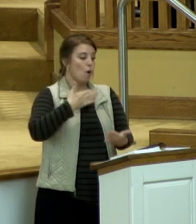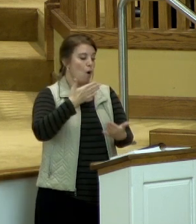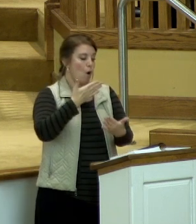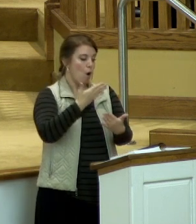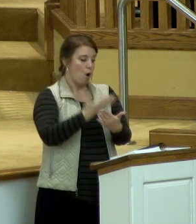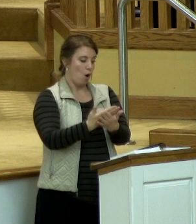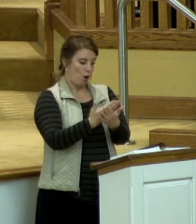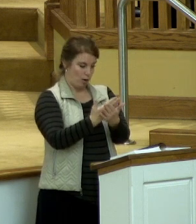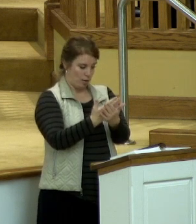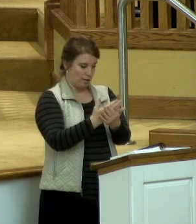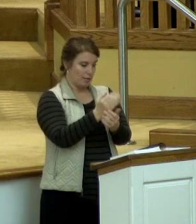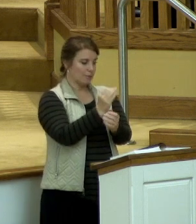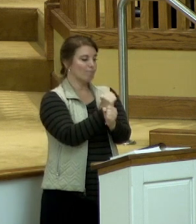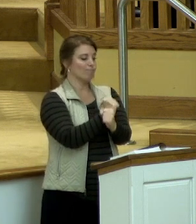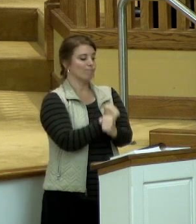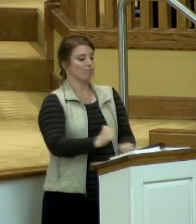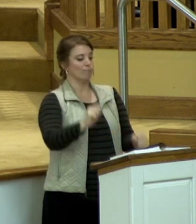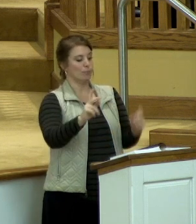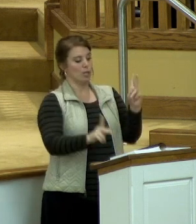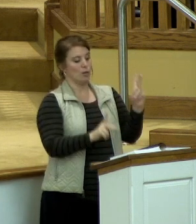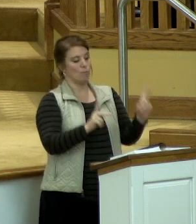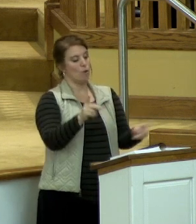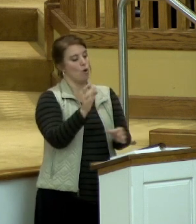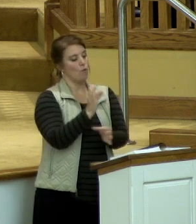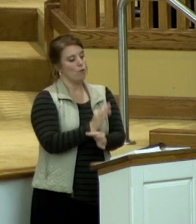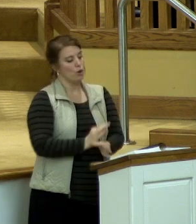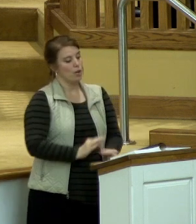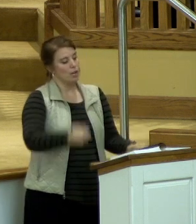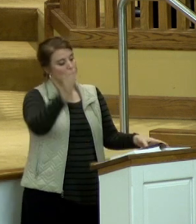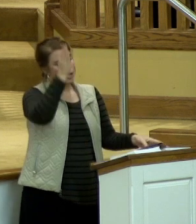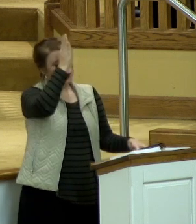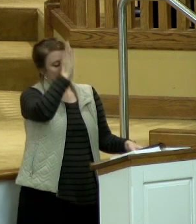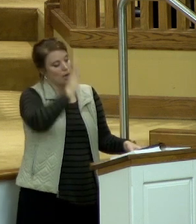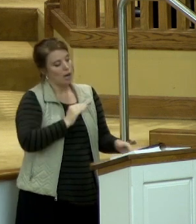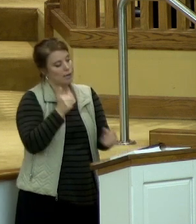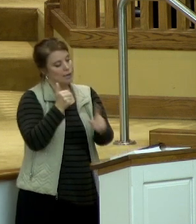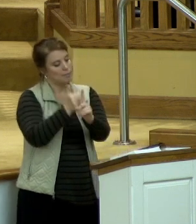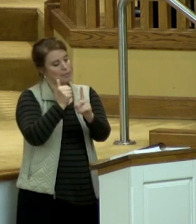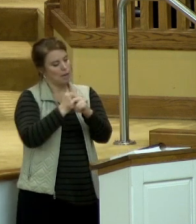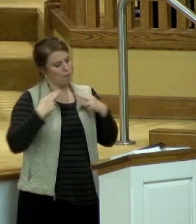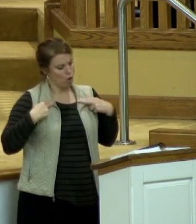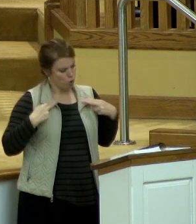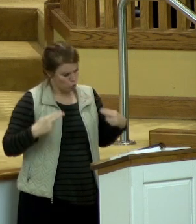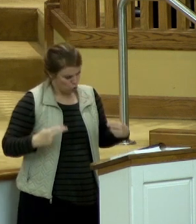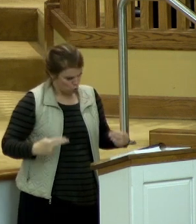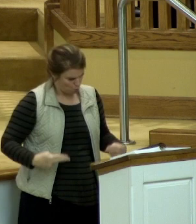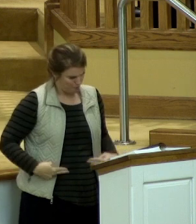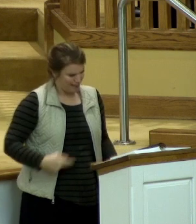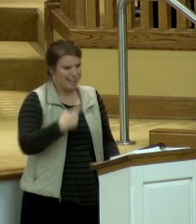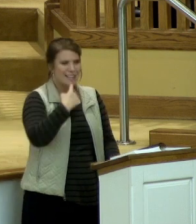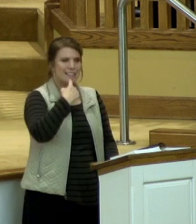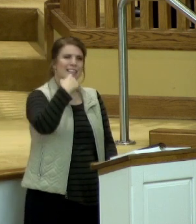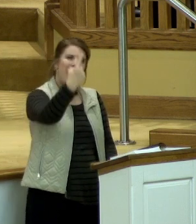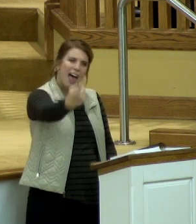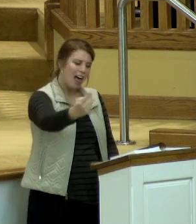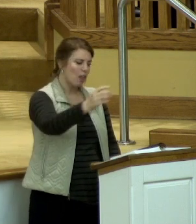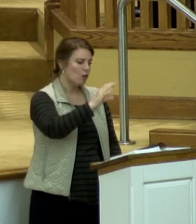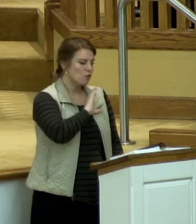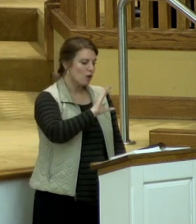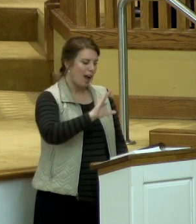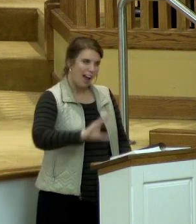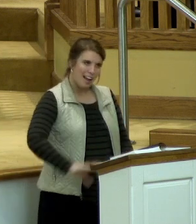to set his people free. God himself in human form, tell it Christ